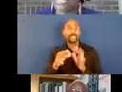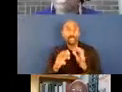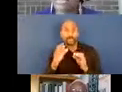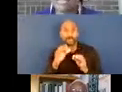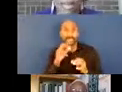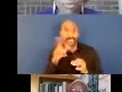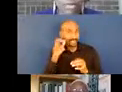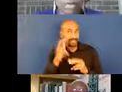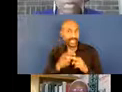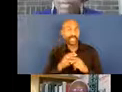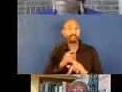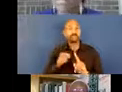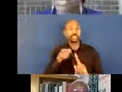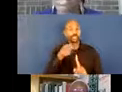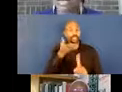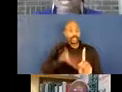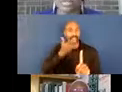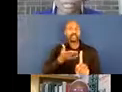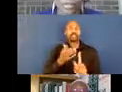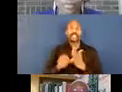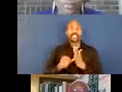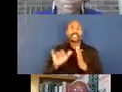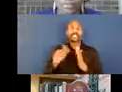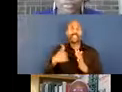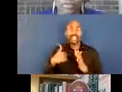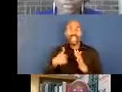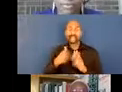I make clear my unique scholarly voice and contribution.